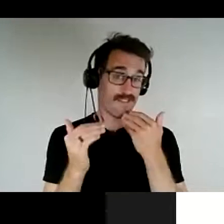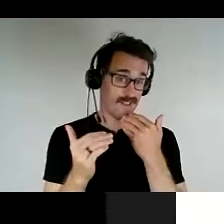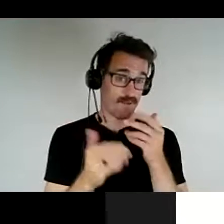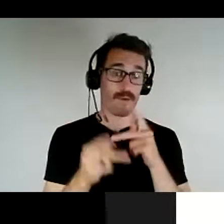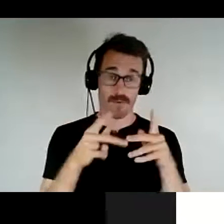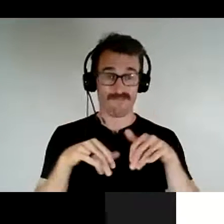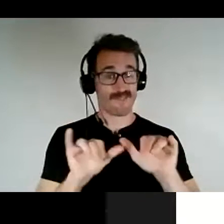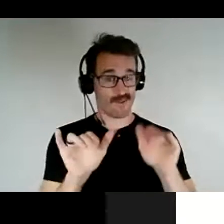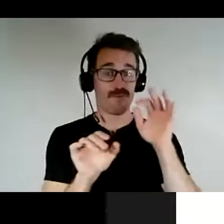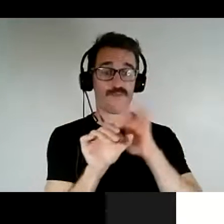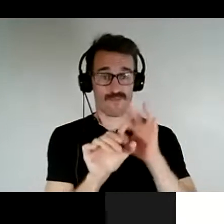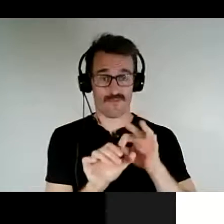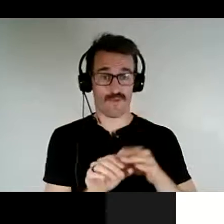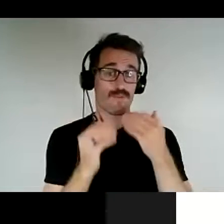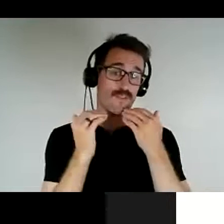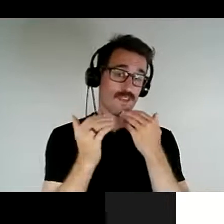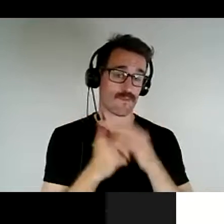voting.